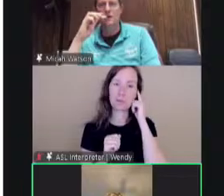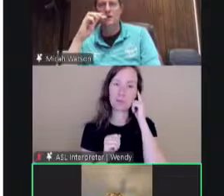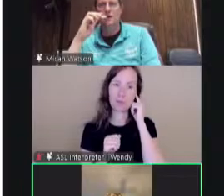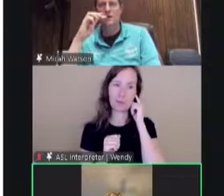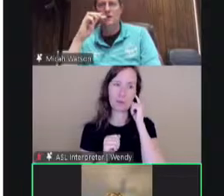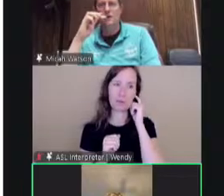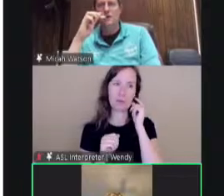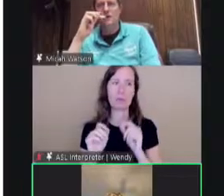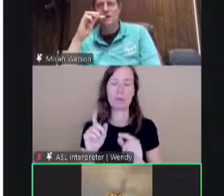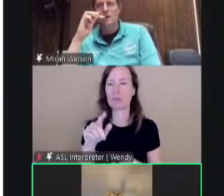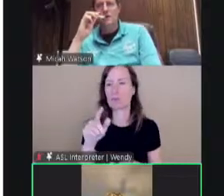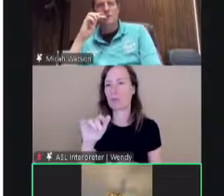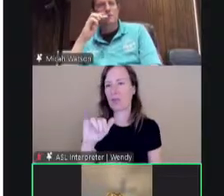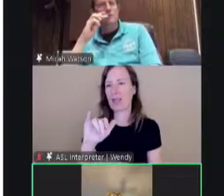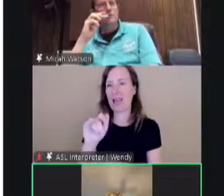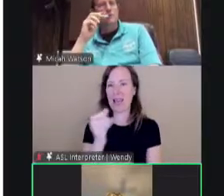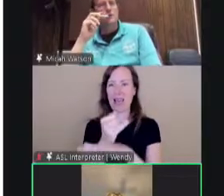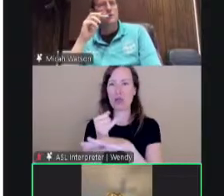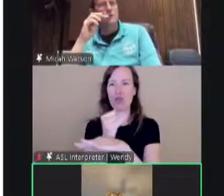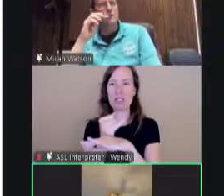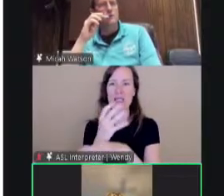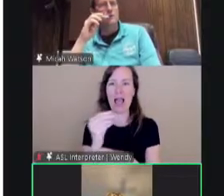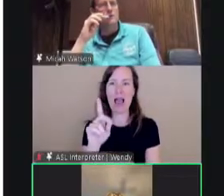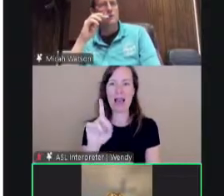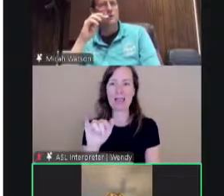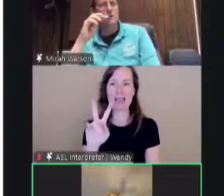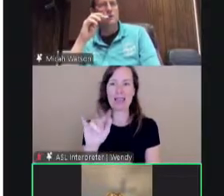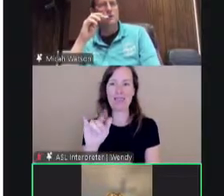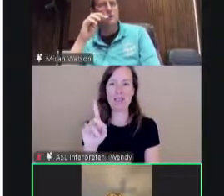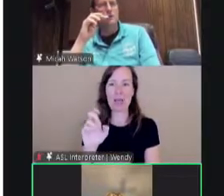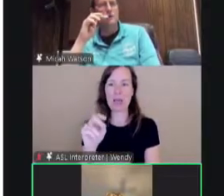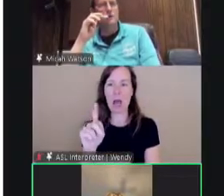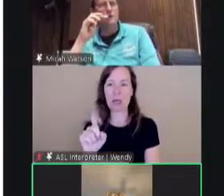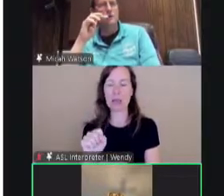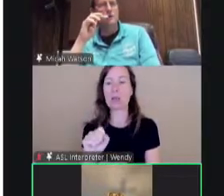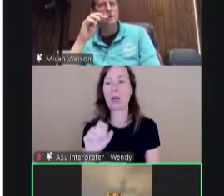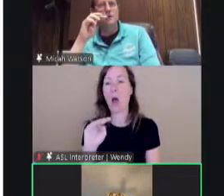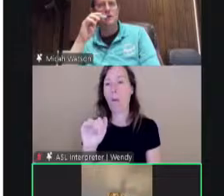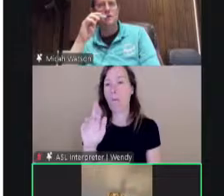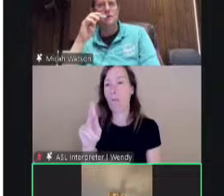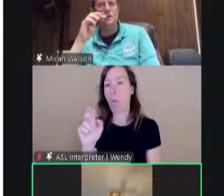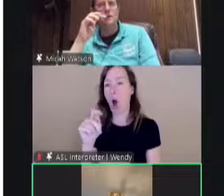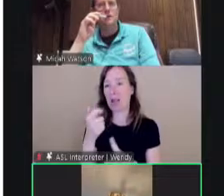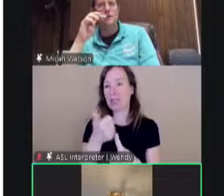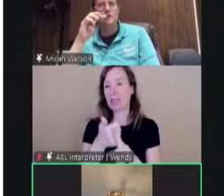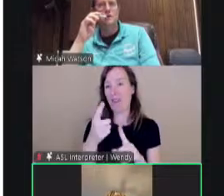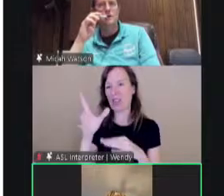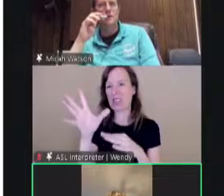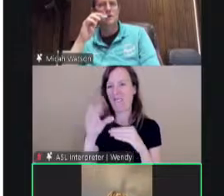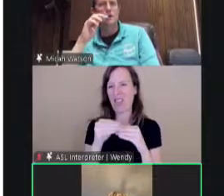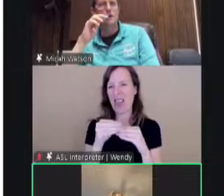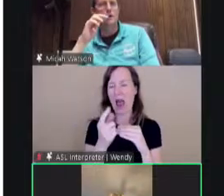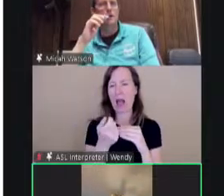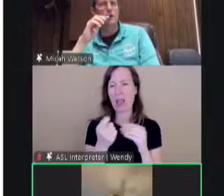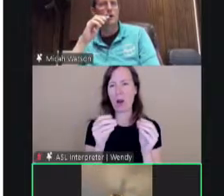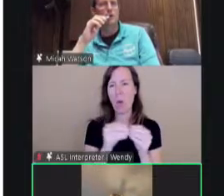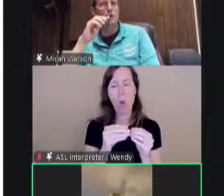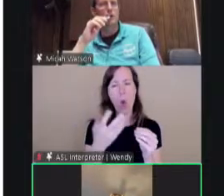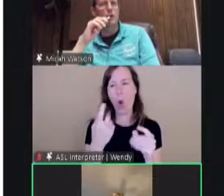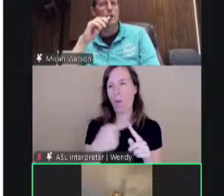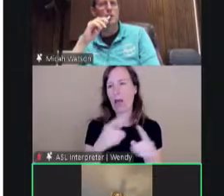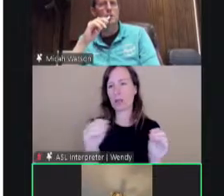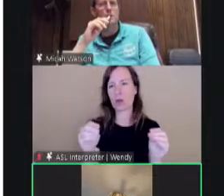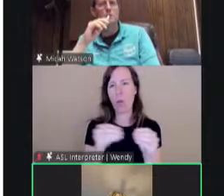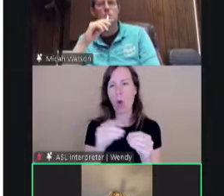Interest and dividends, the market has gone flat a little bit more, plus you do not have the ARPA money any longer